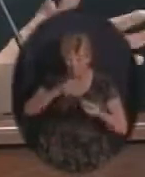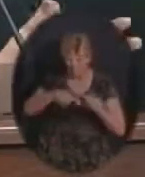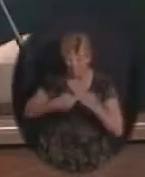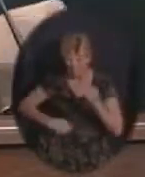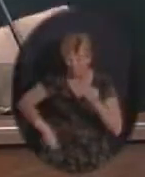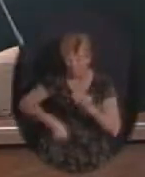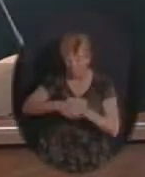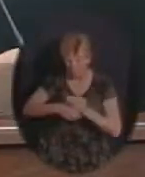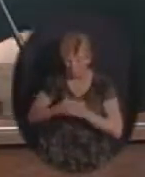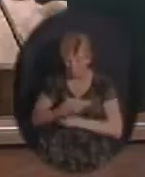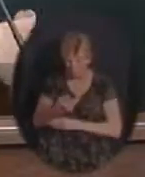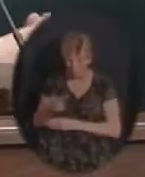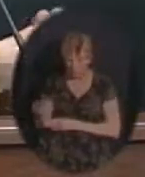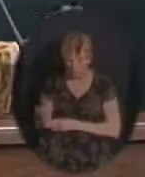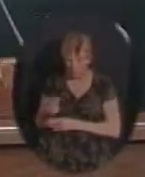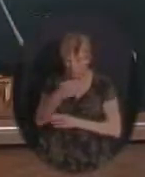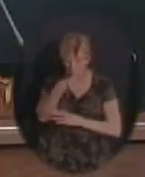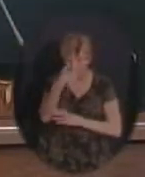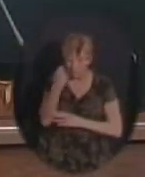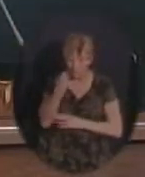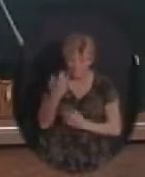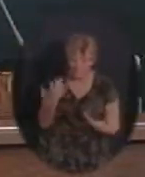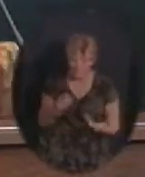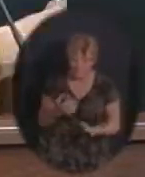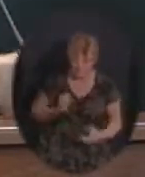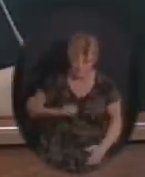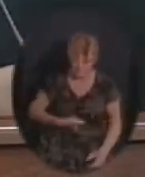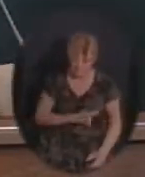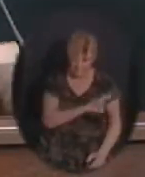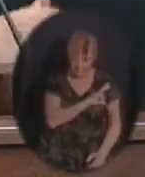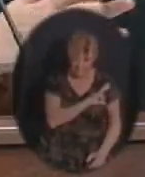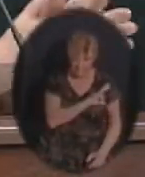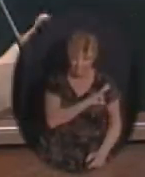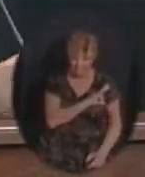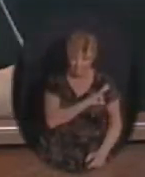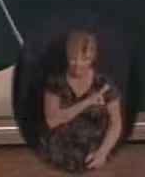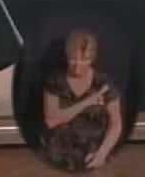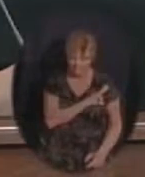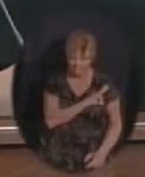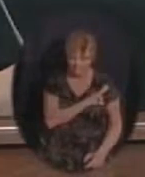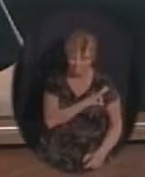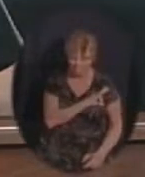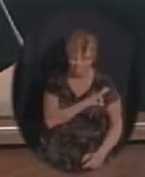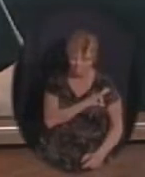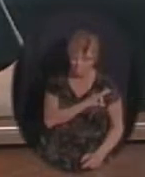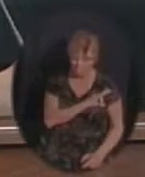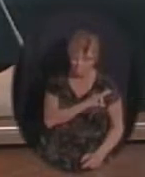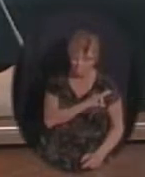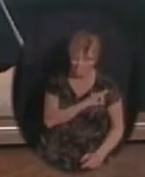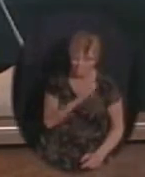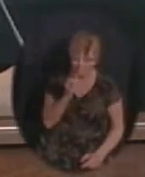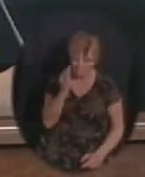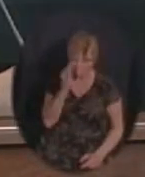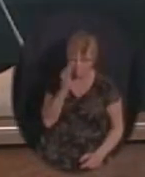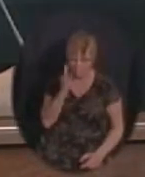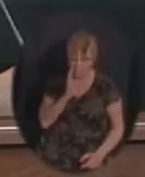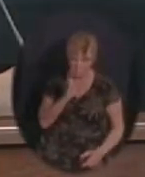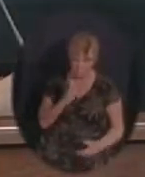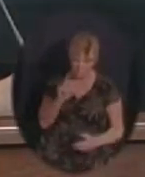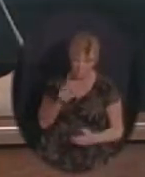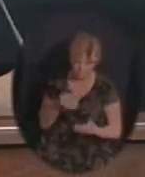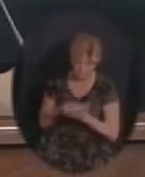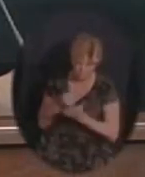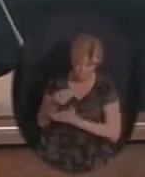because those are purchased. The staff time can stop, but those are purchased. But we've had some high interest in